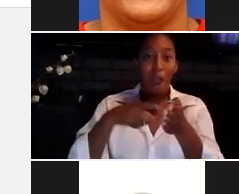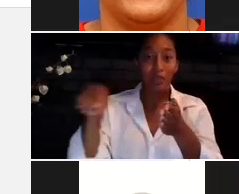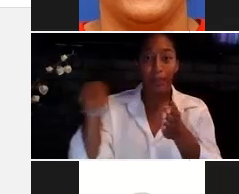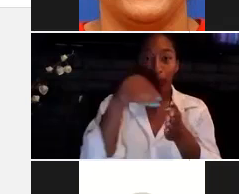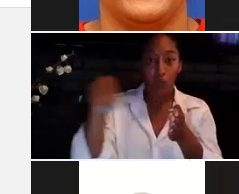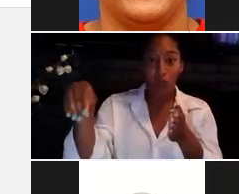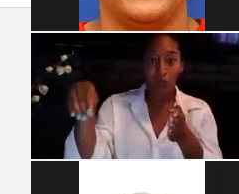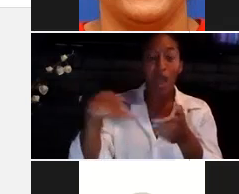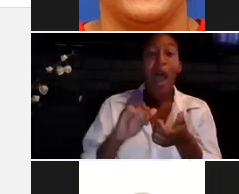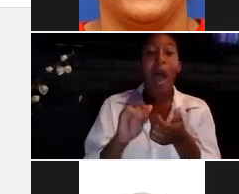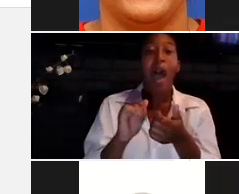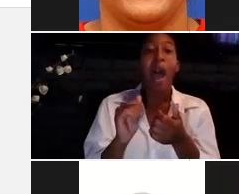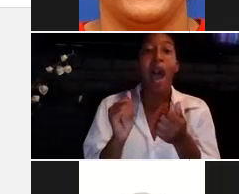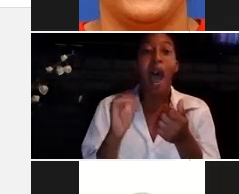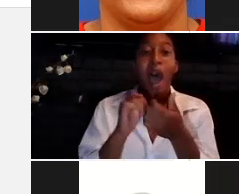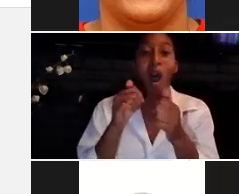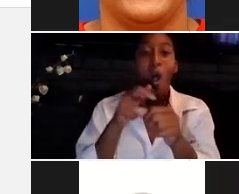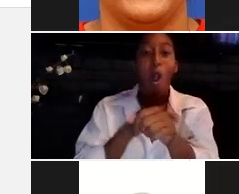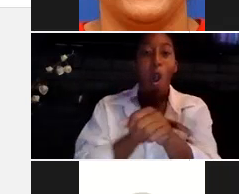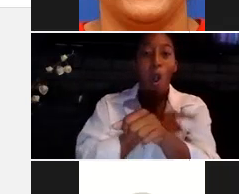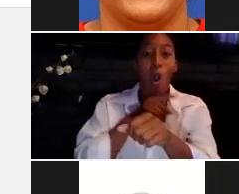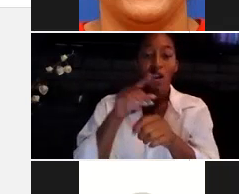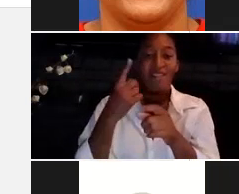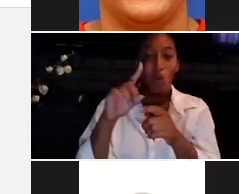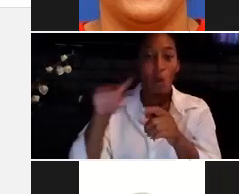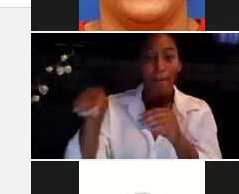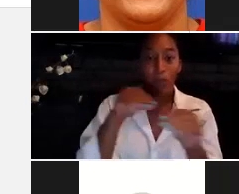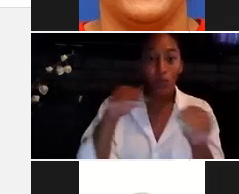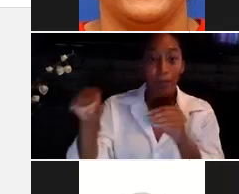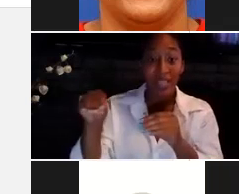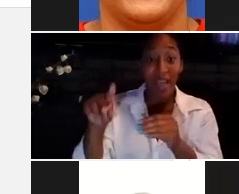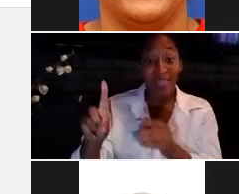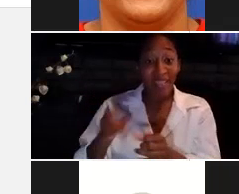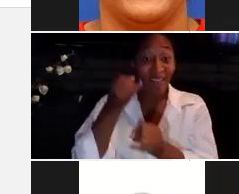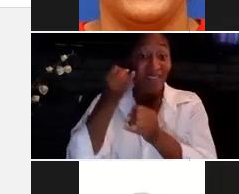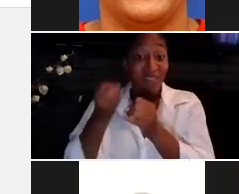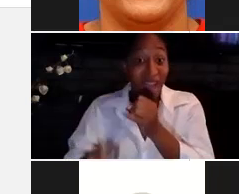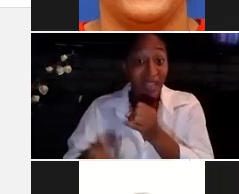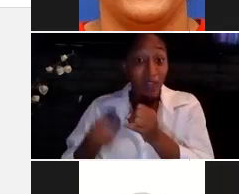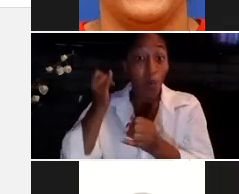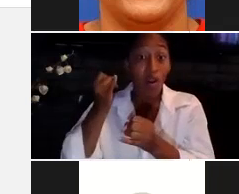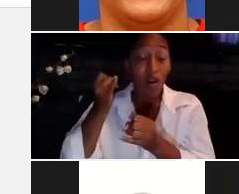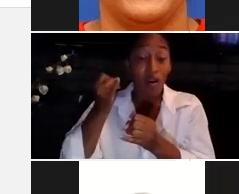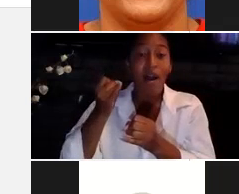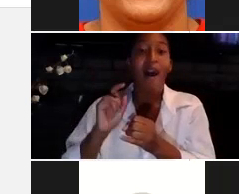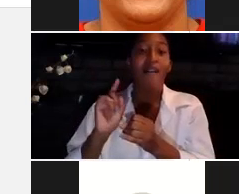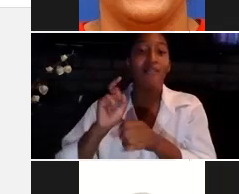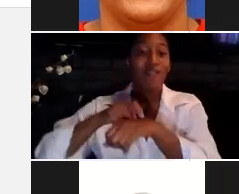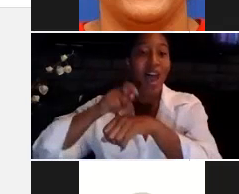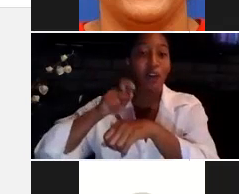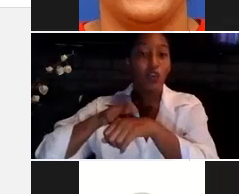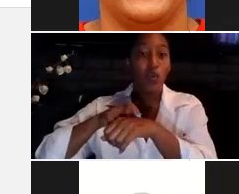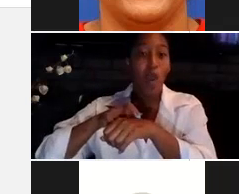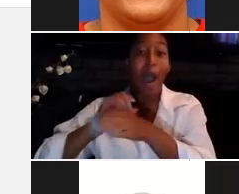means we're taking the final value minus the starting value. Okay. So t